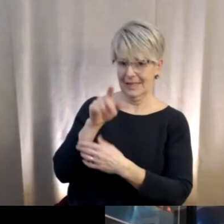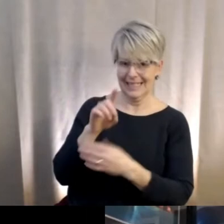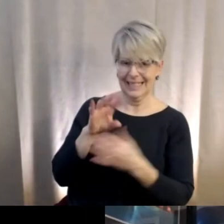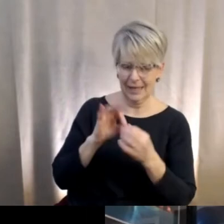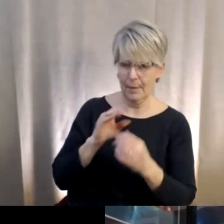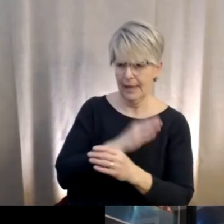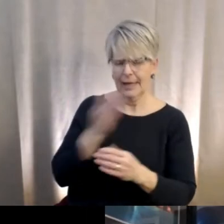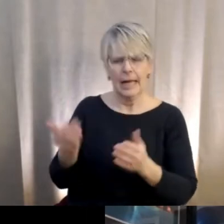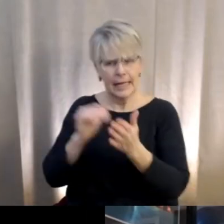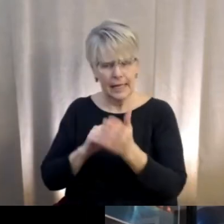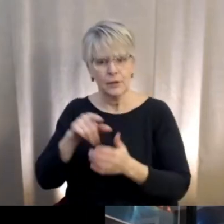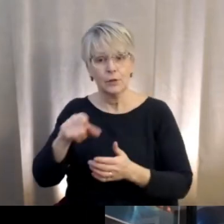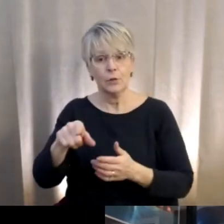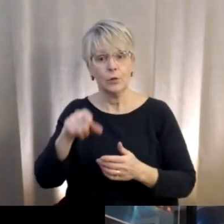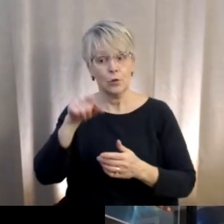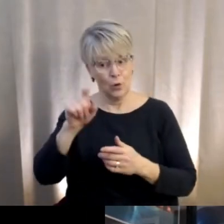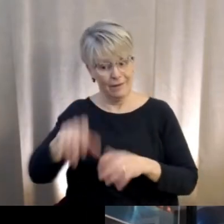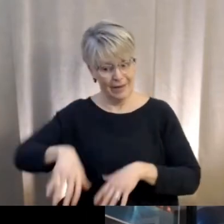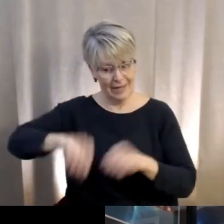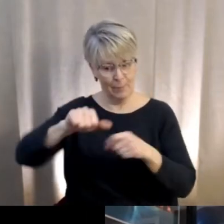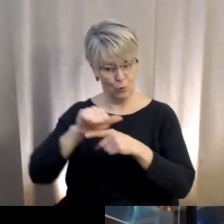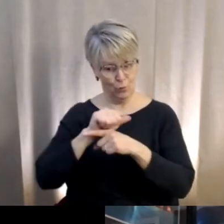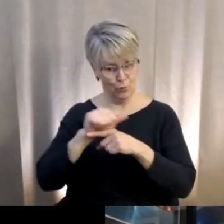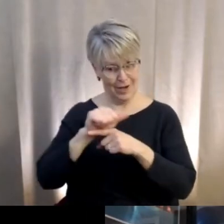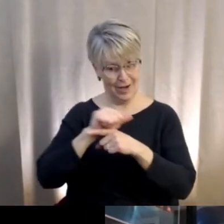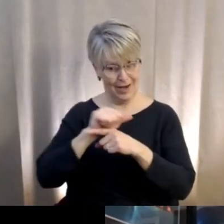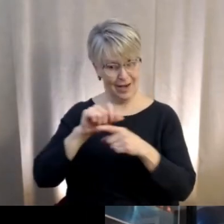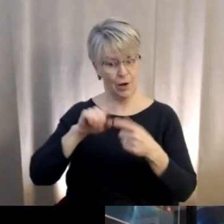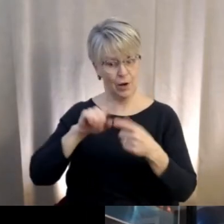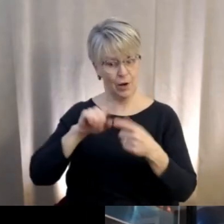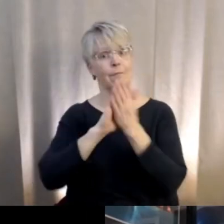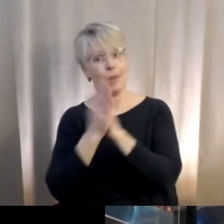the training that you had to do to get to that point?